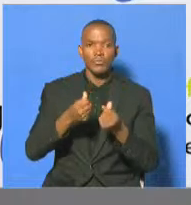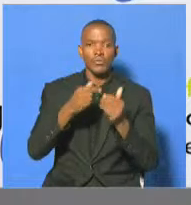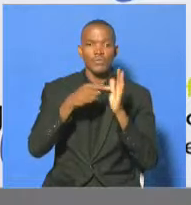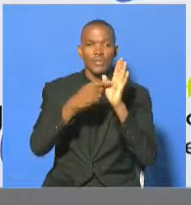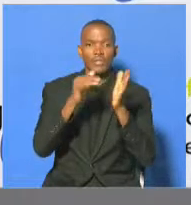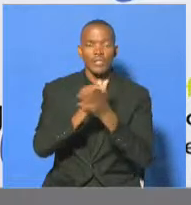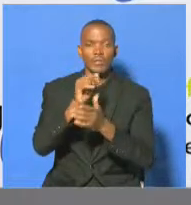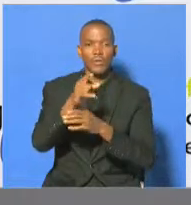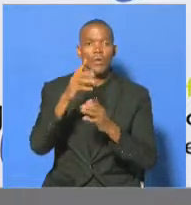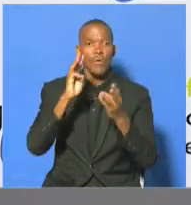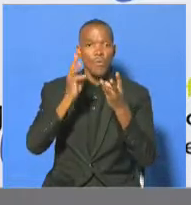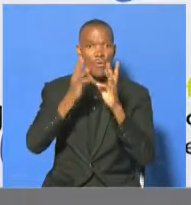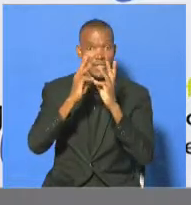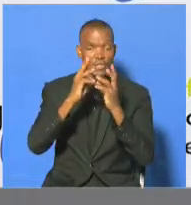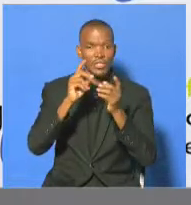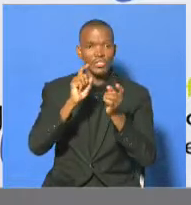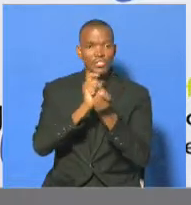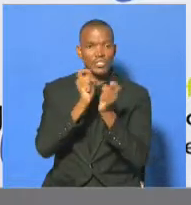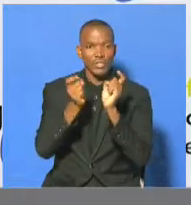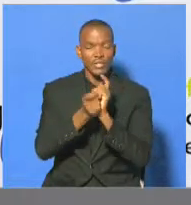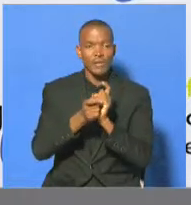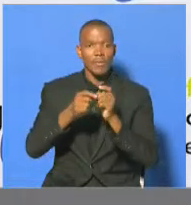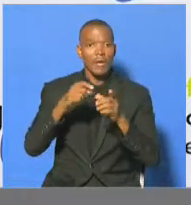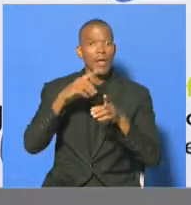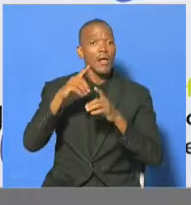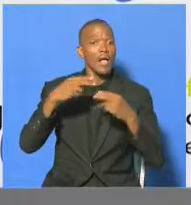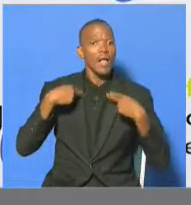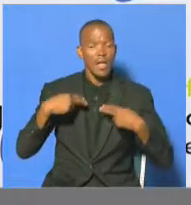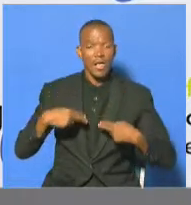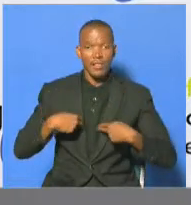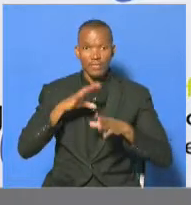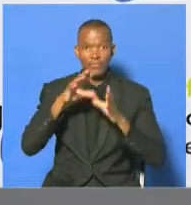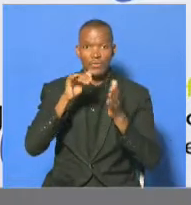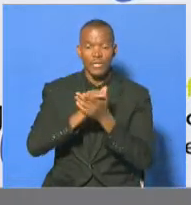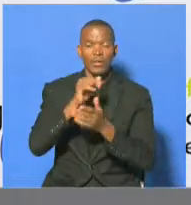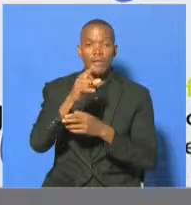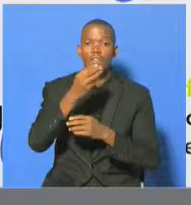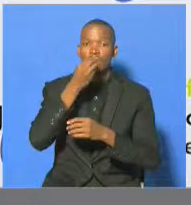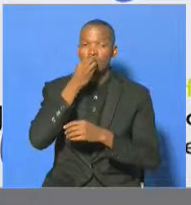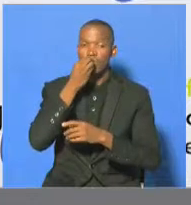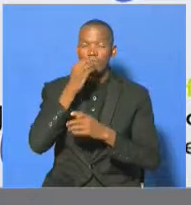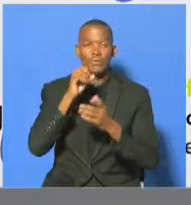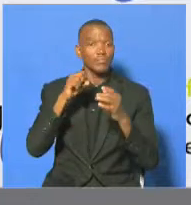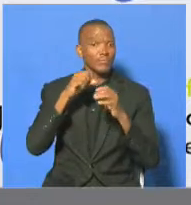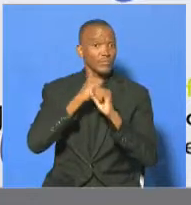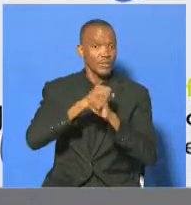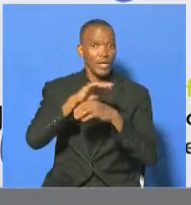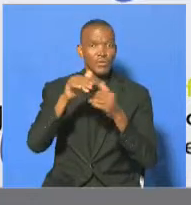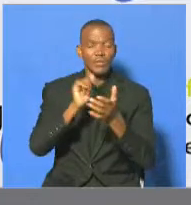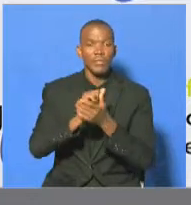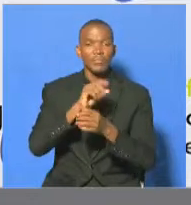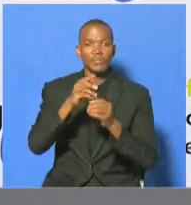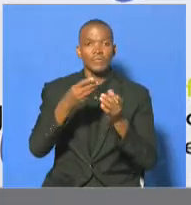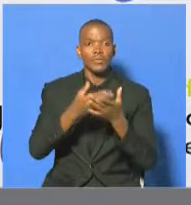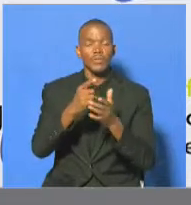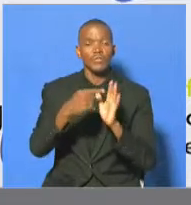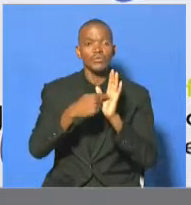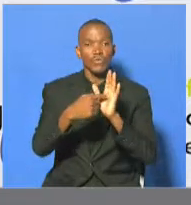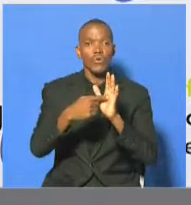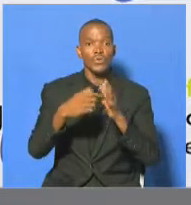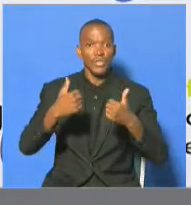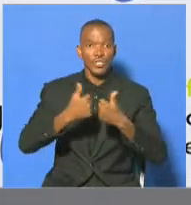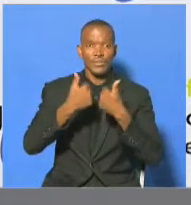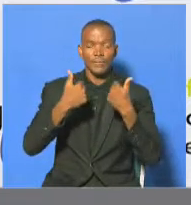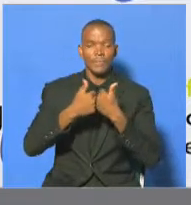as climate change, public health issues, food security, more effectively, hence addressing global challenges.